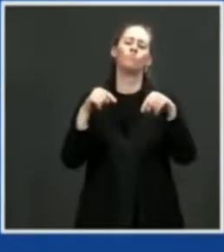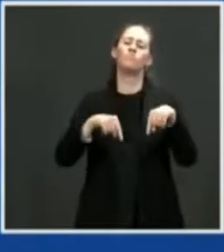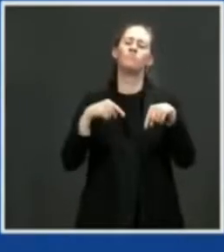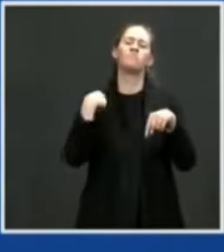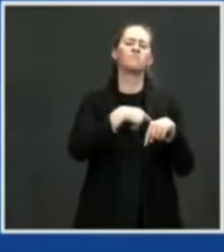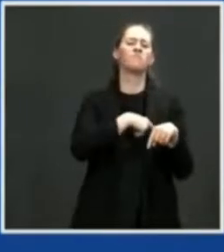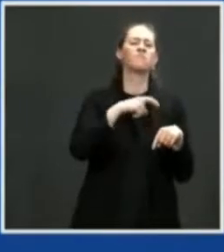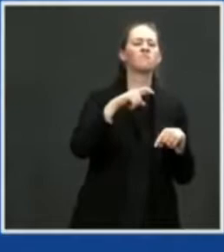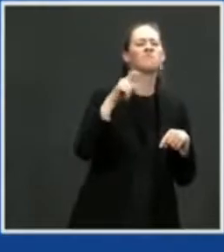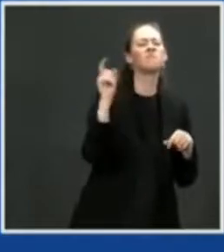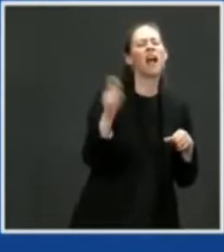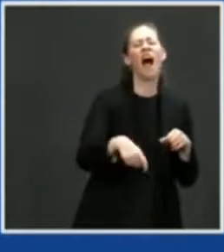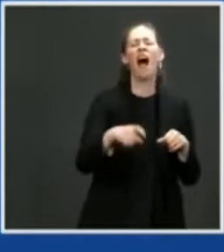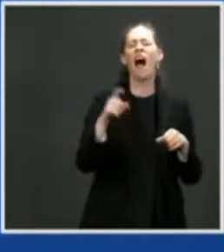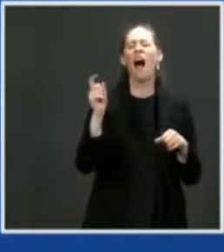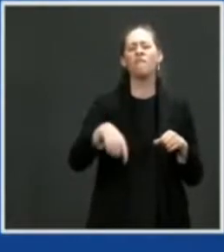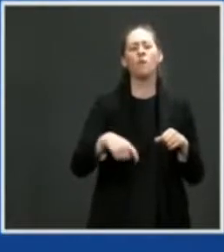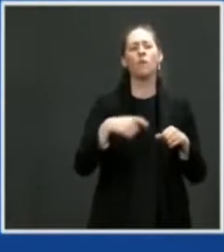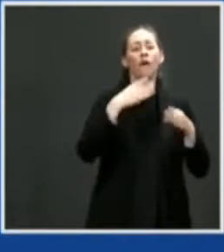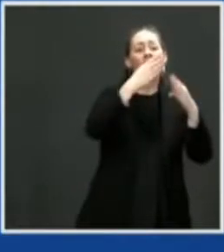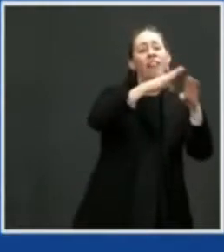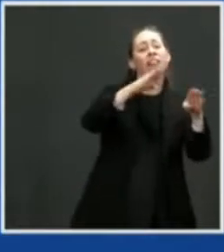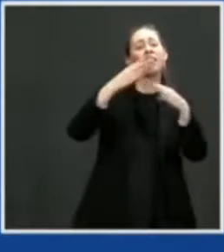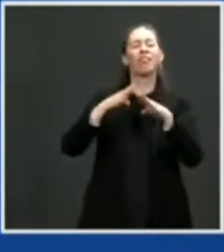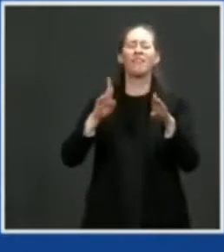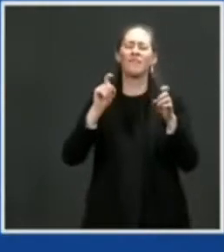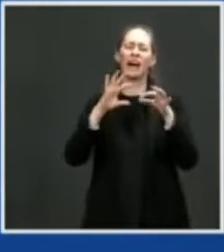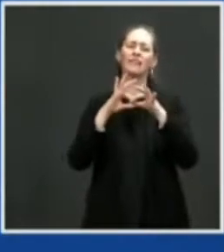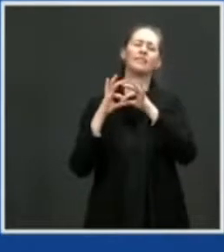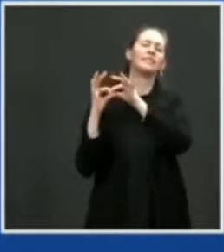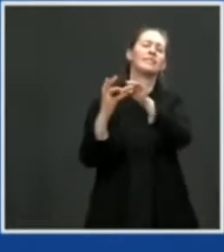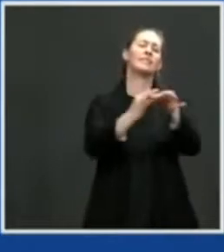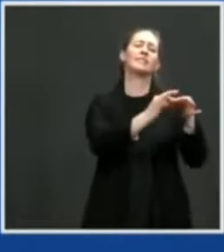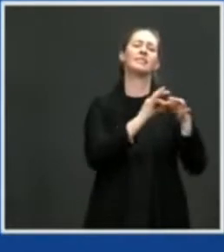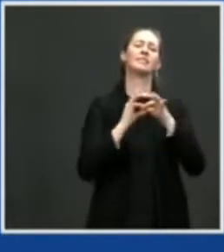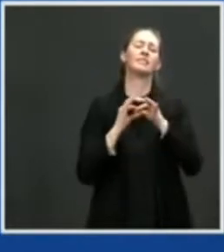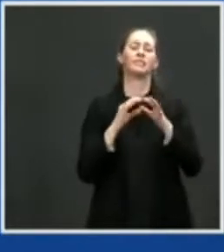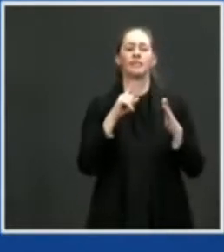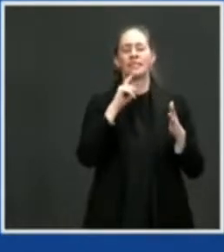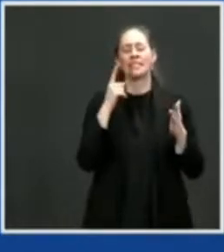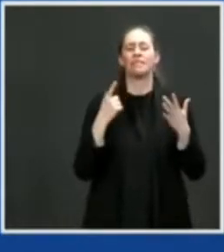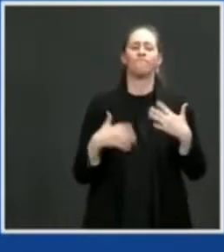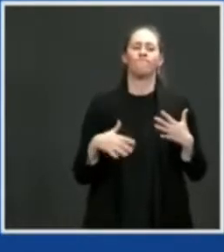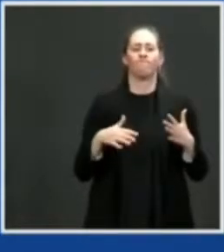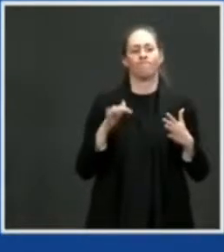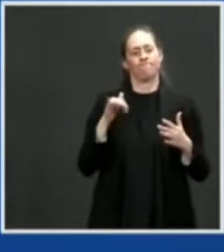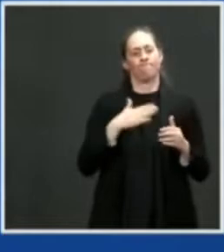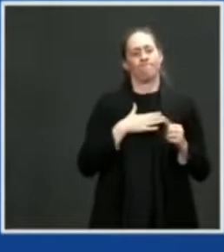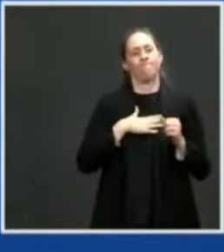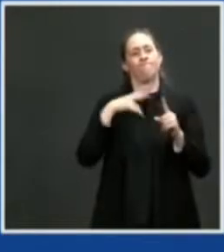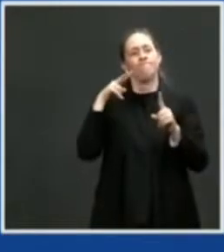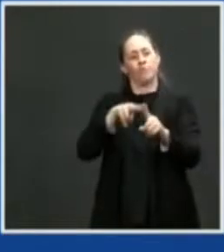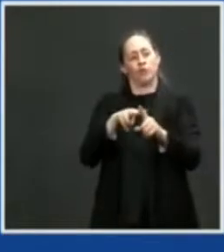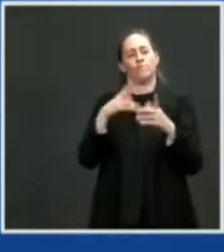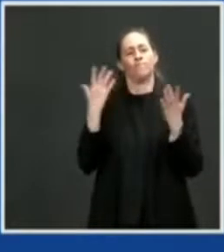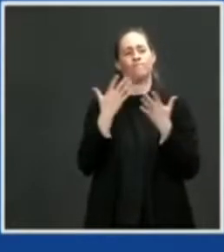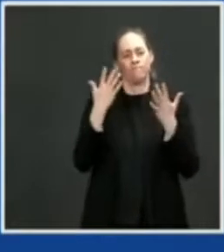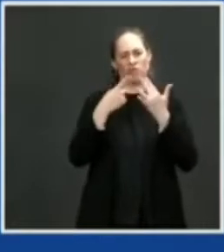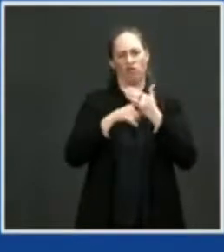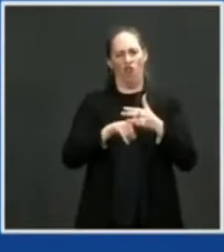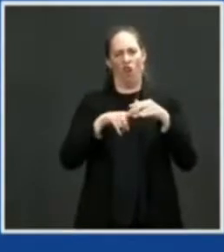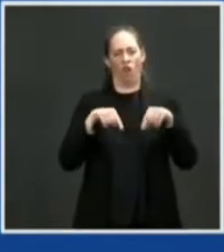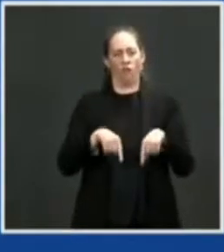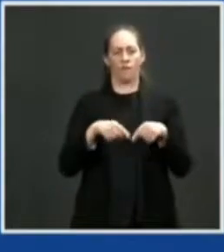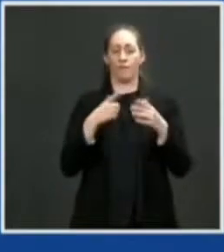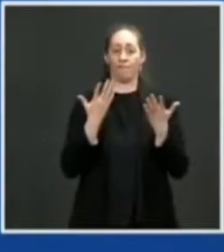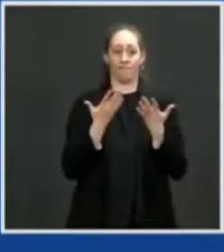it's to me, it's about just getting out there, putting one foot in front of the other, and just trying to make things better.